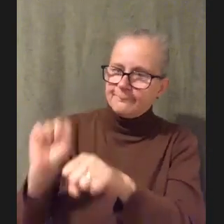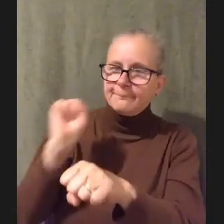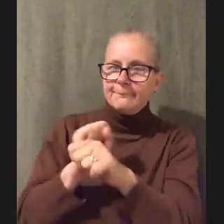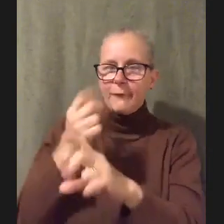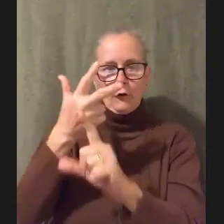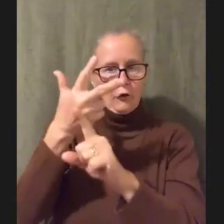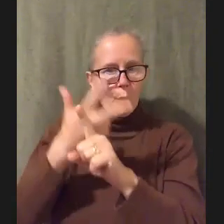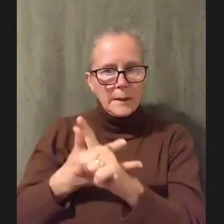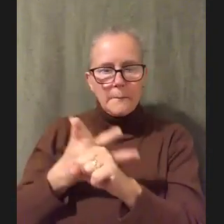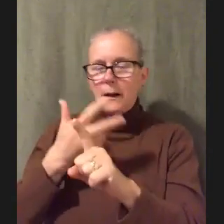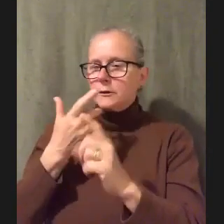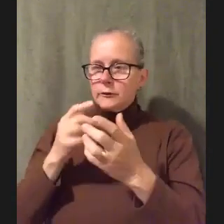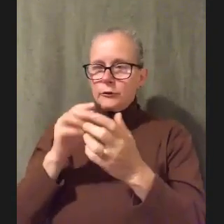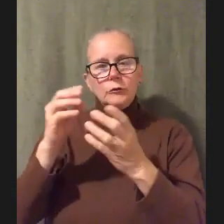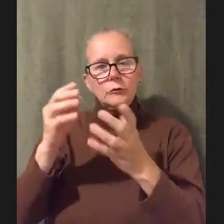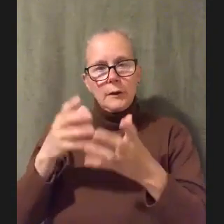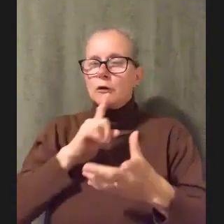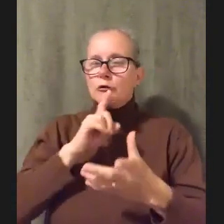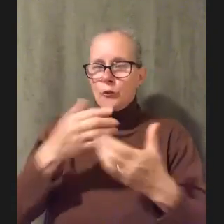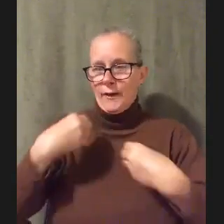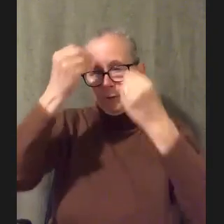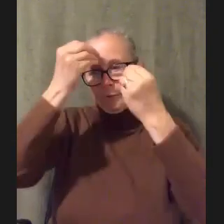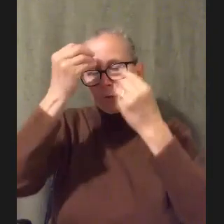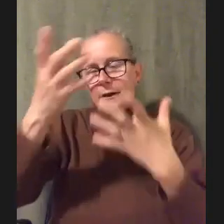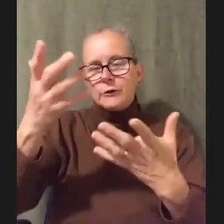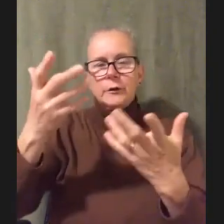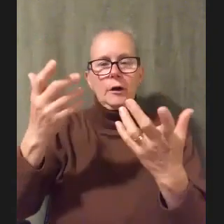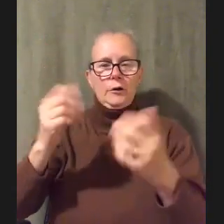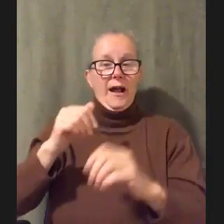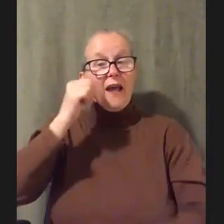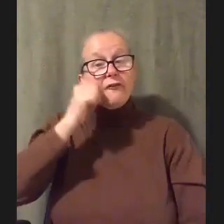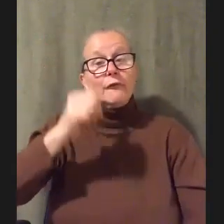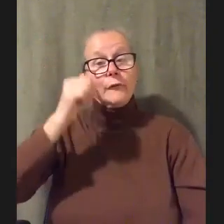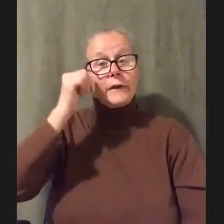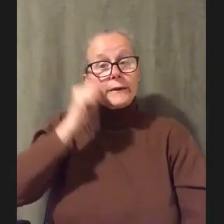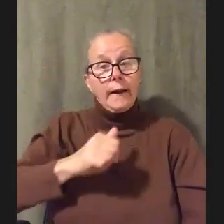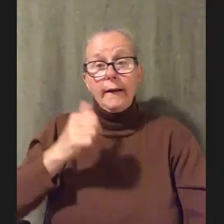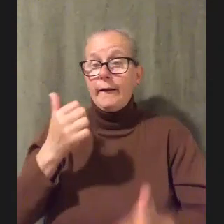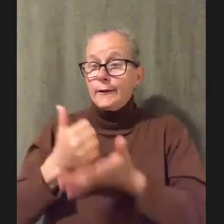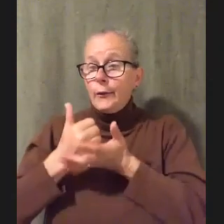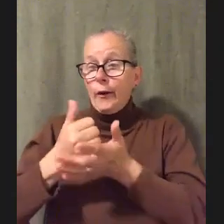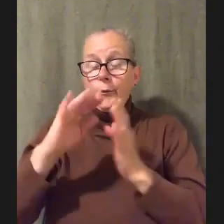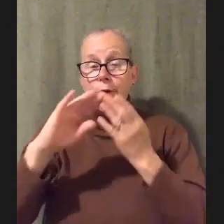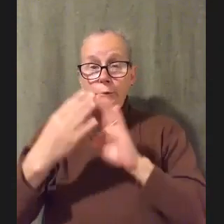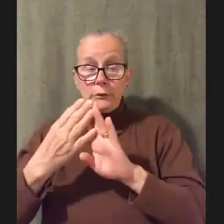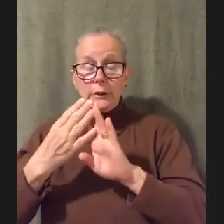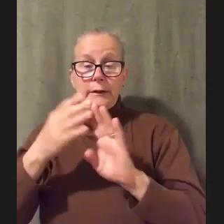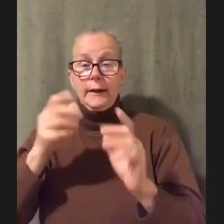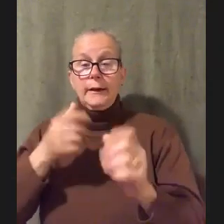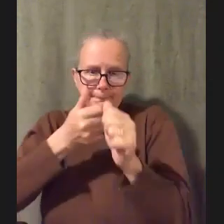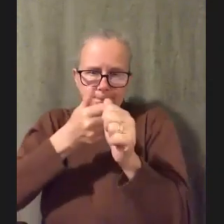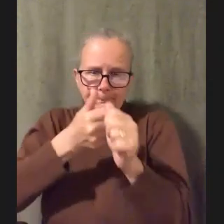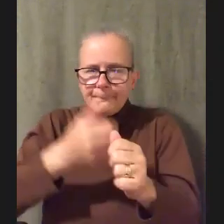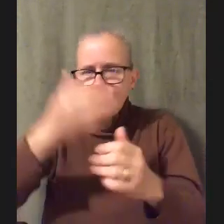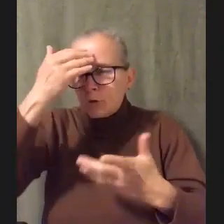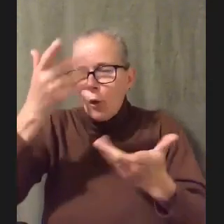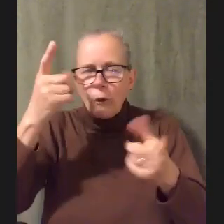make more information available on virtually a daily basis to help the community track what's going